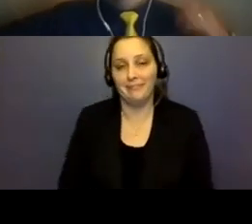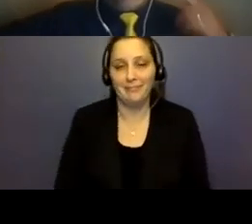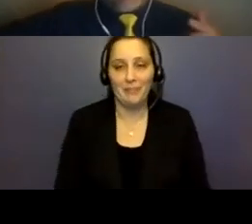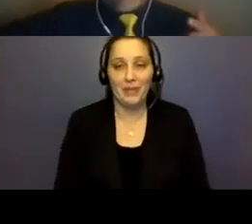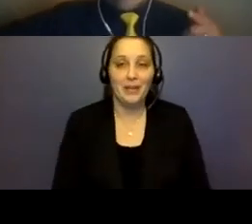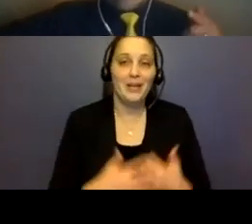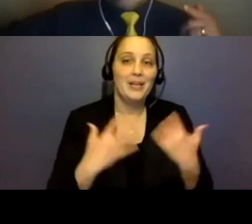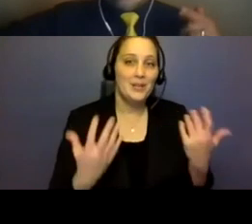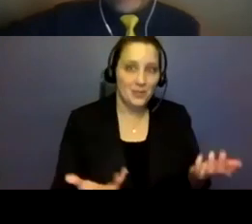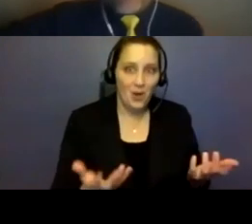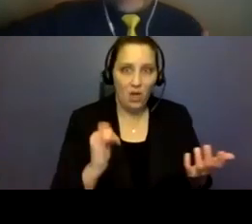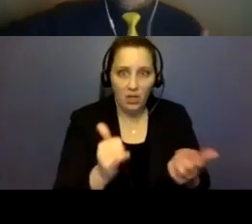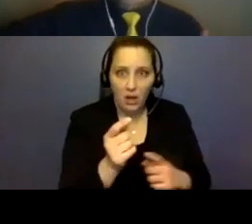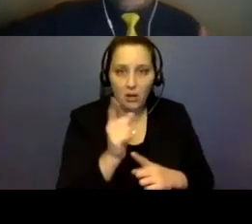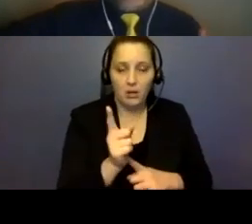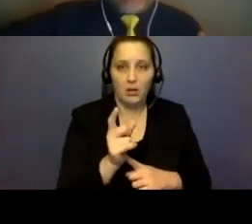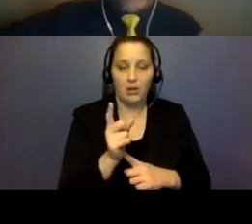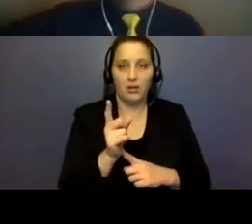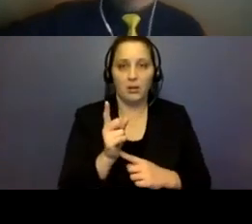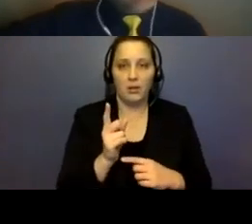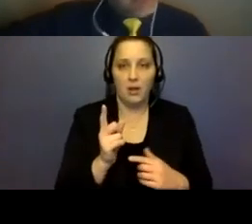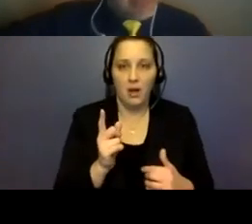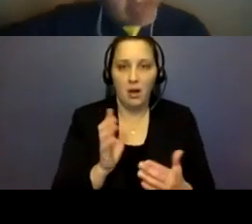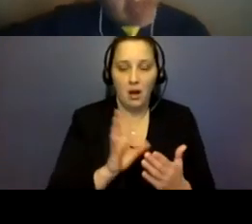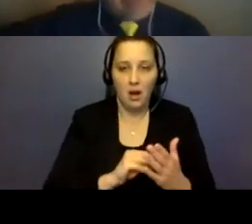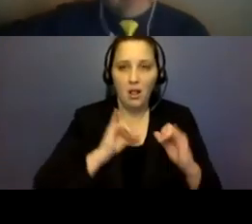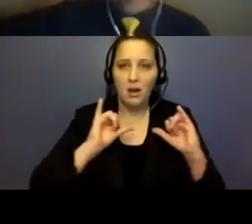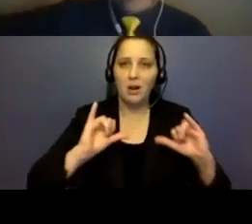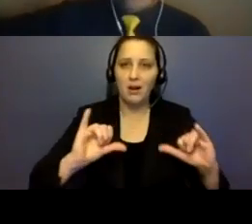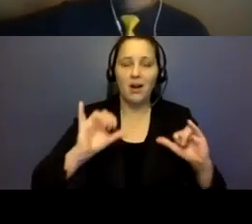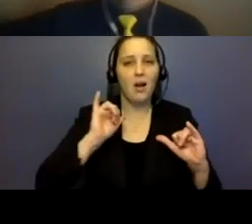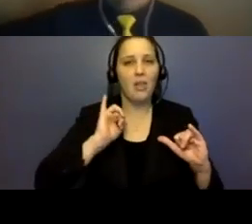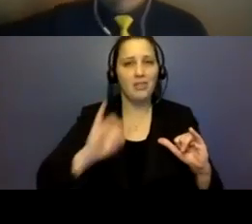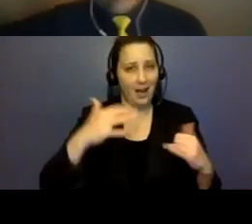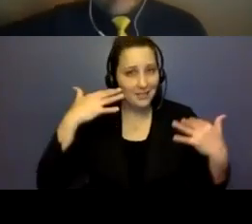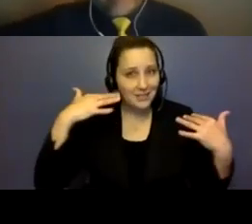So there, in that very moment, I learned to love the sound.